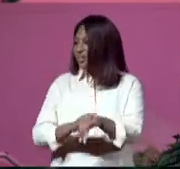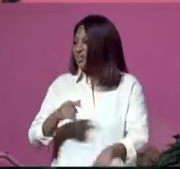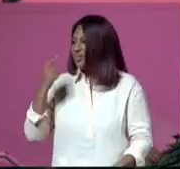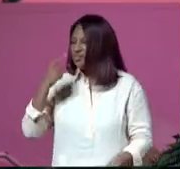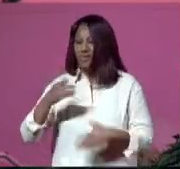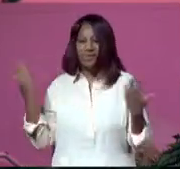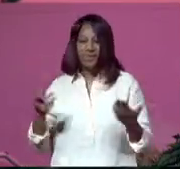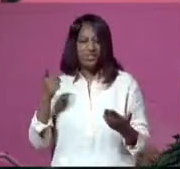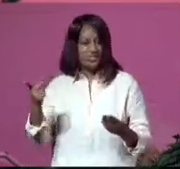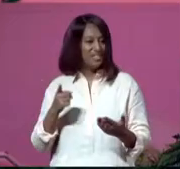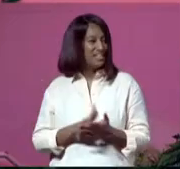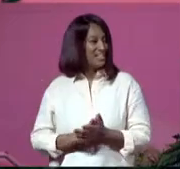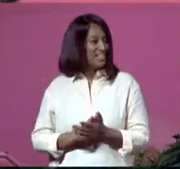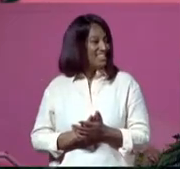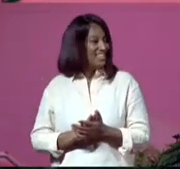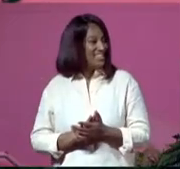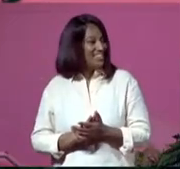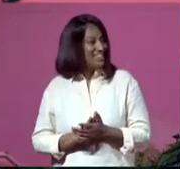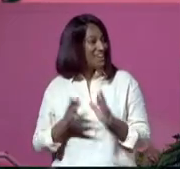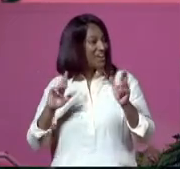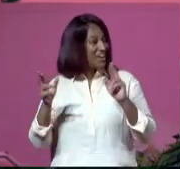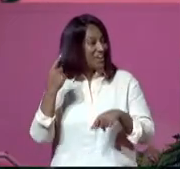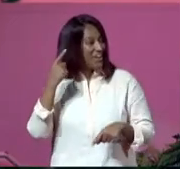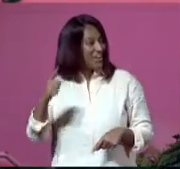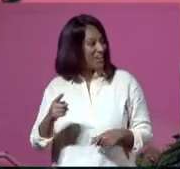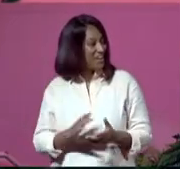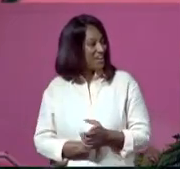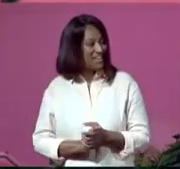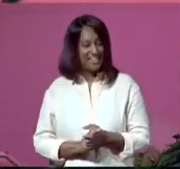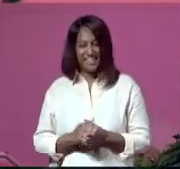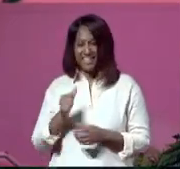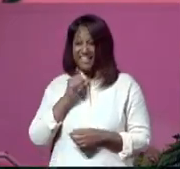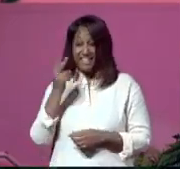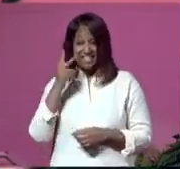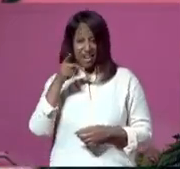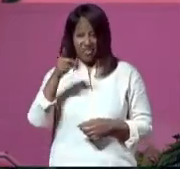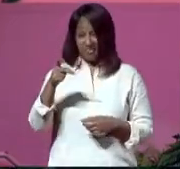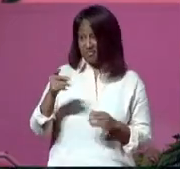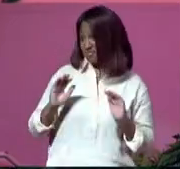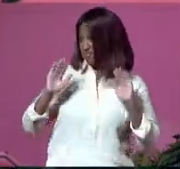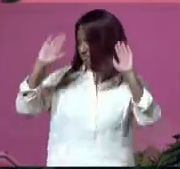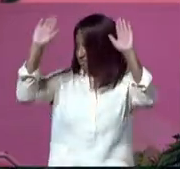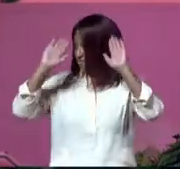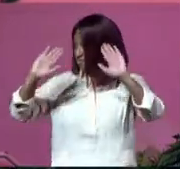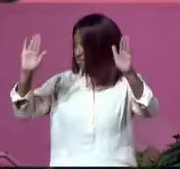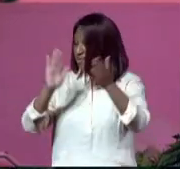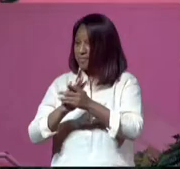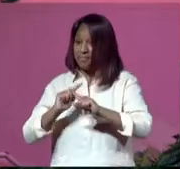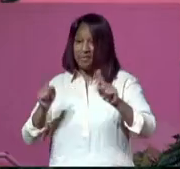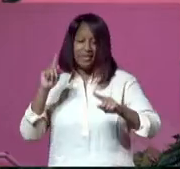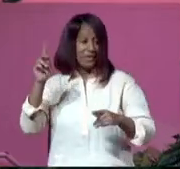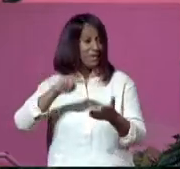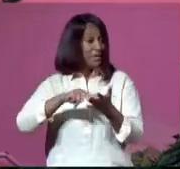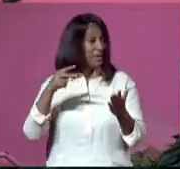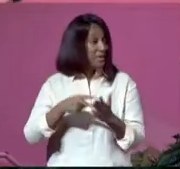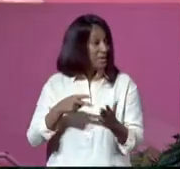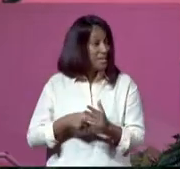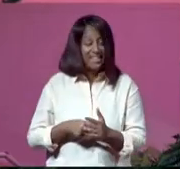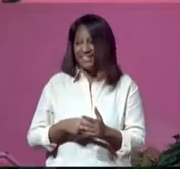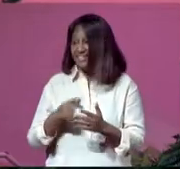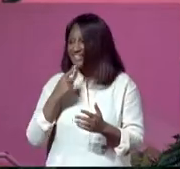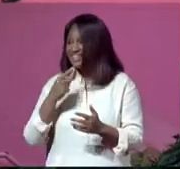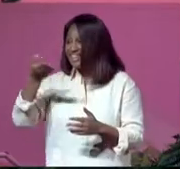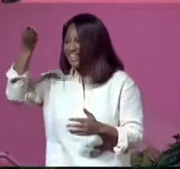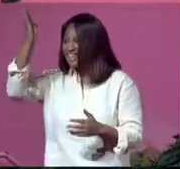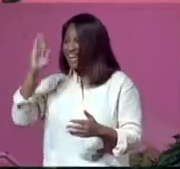even qualified for, because your calling doesn't say you are great, but your calling says God is good.